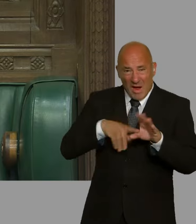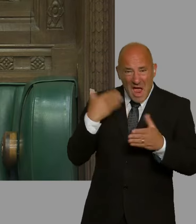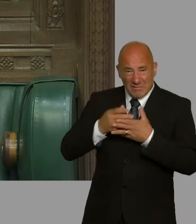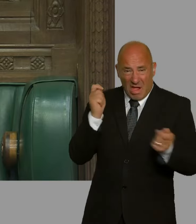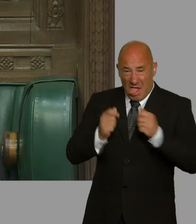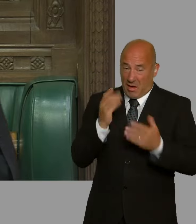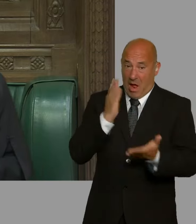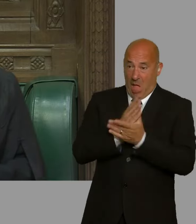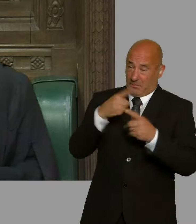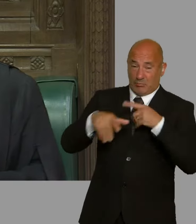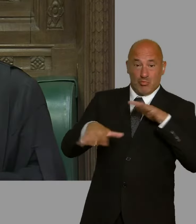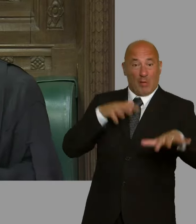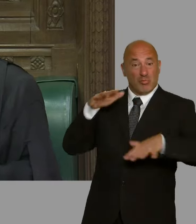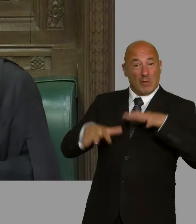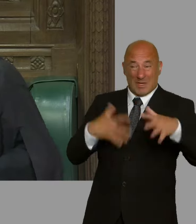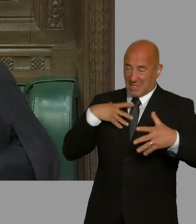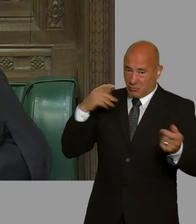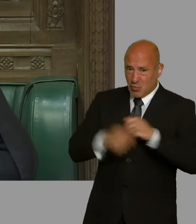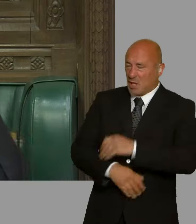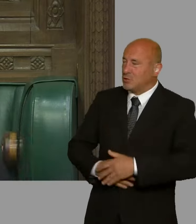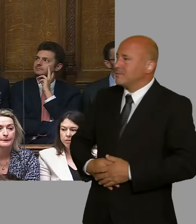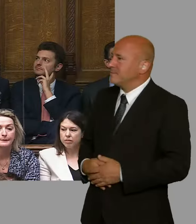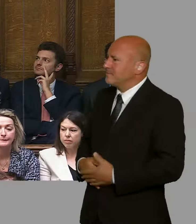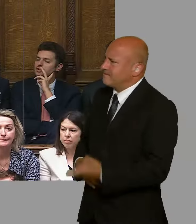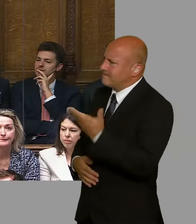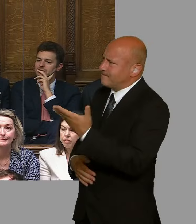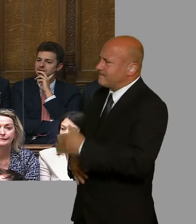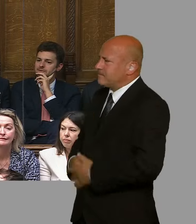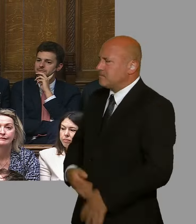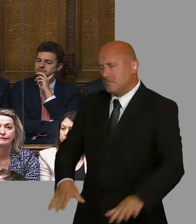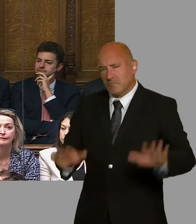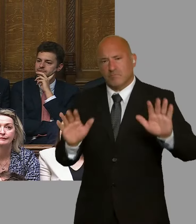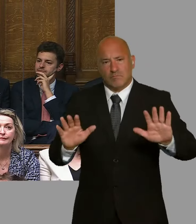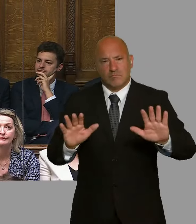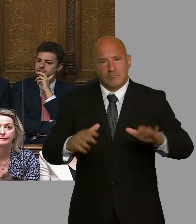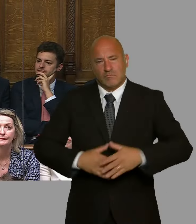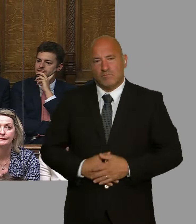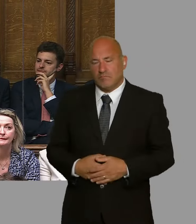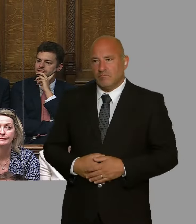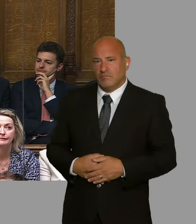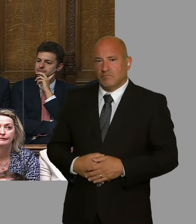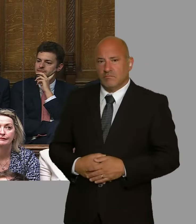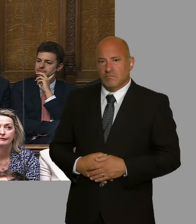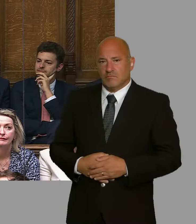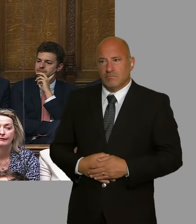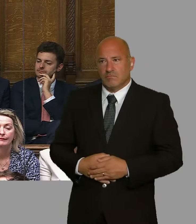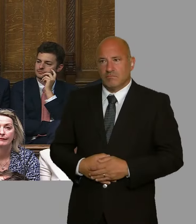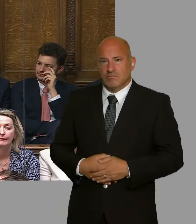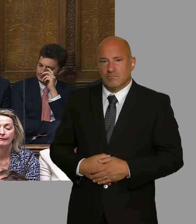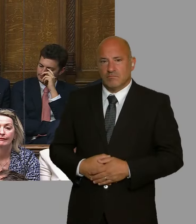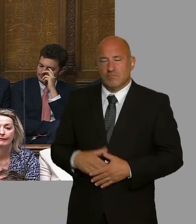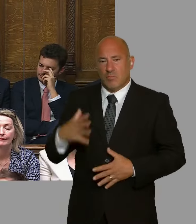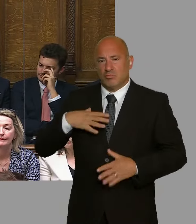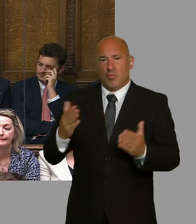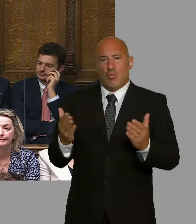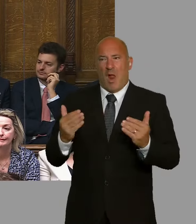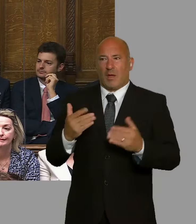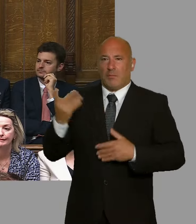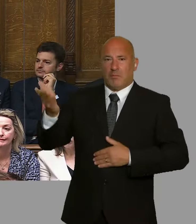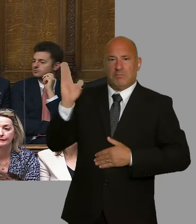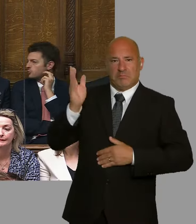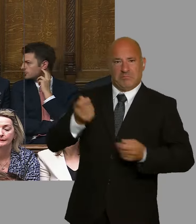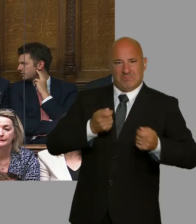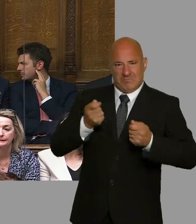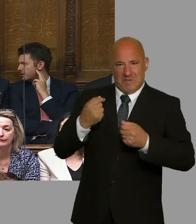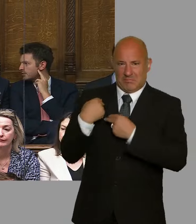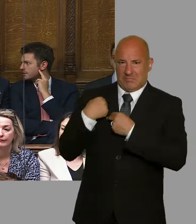We now come to Prime Minister's questions. Clive Ethel. Number one, Mr. Speaker. Prime Minister. Thank